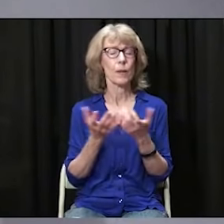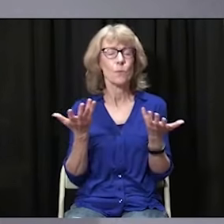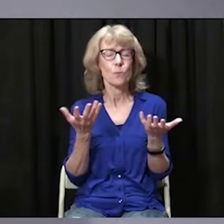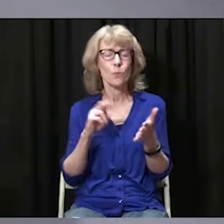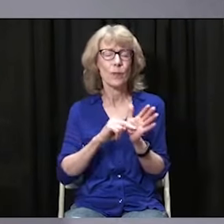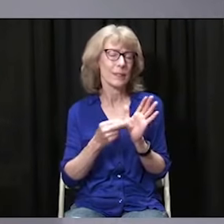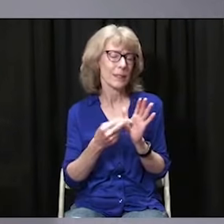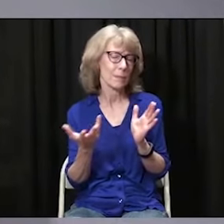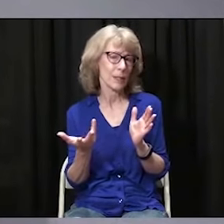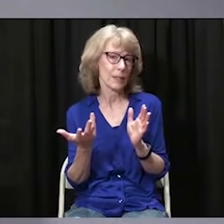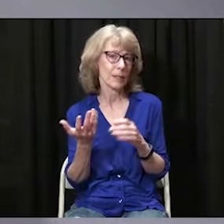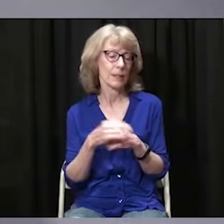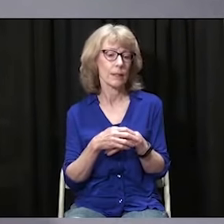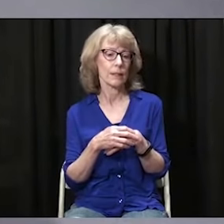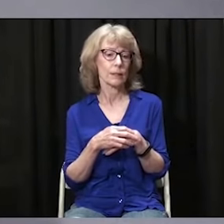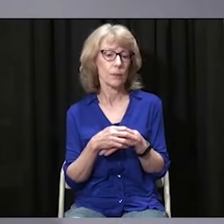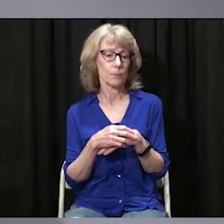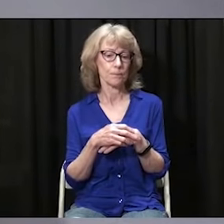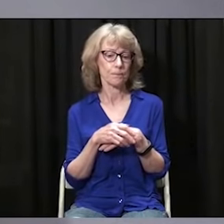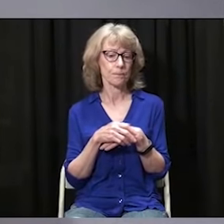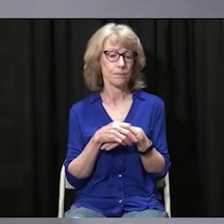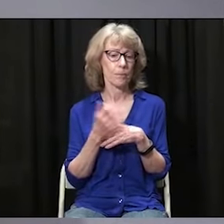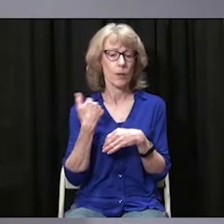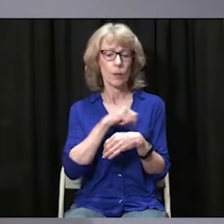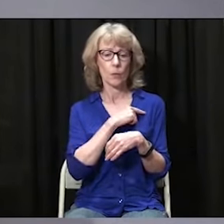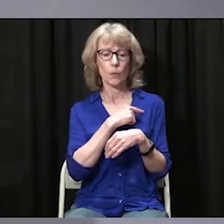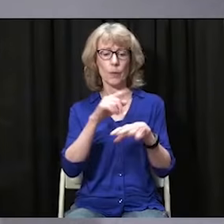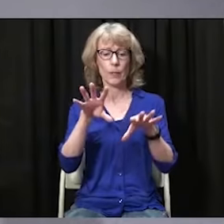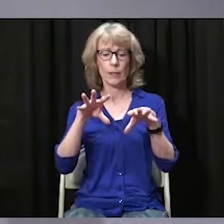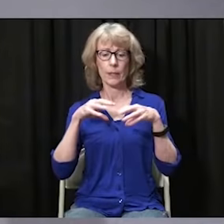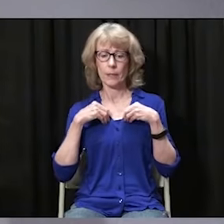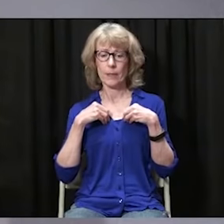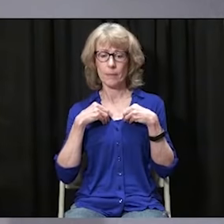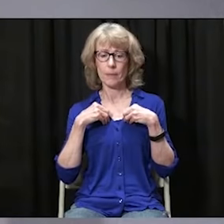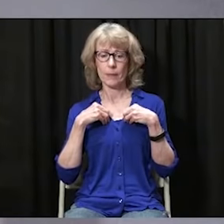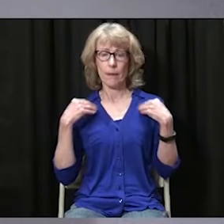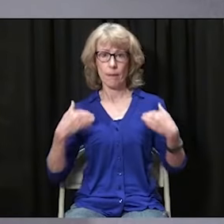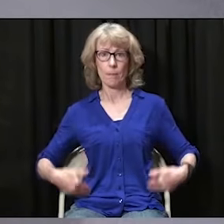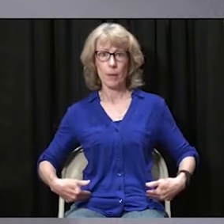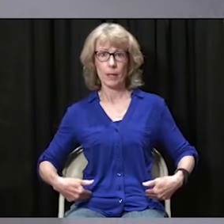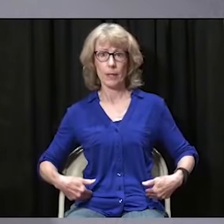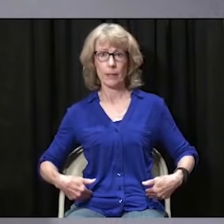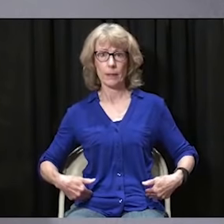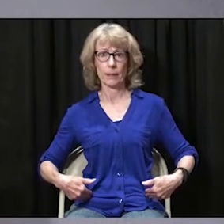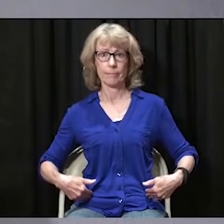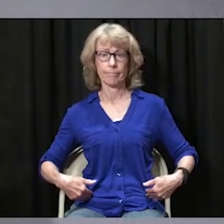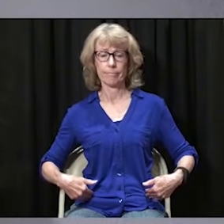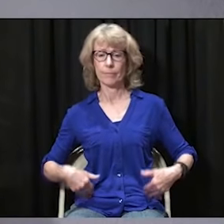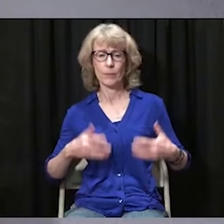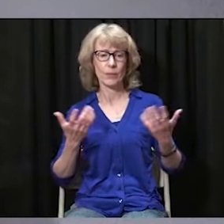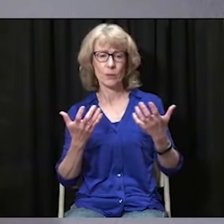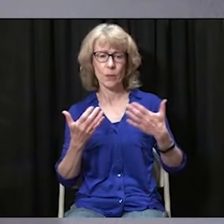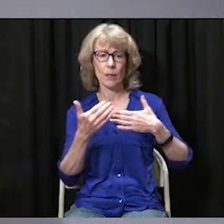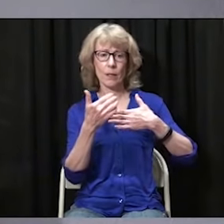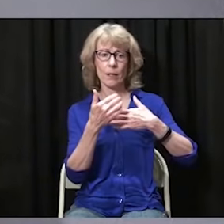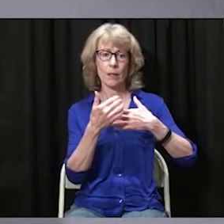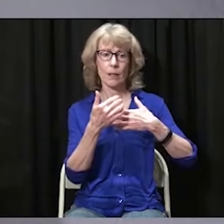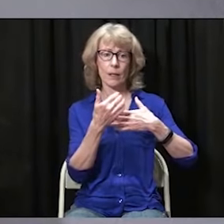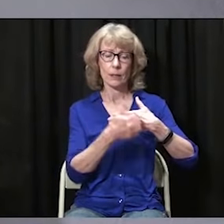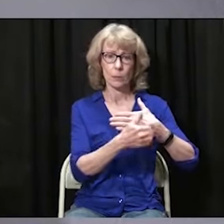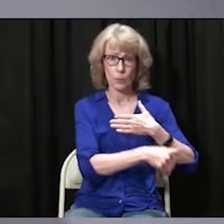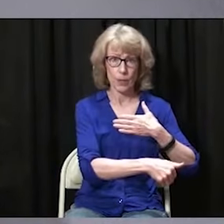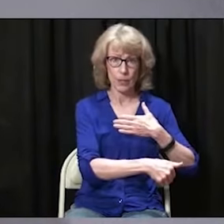by that. We take the body as in we take the bread and the fruit of the vine, the body of